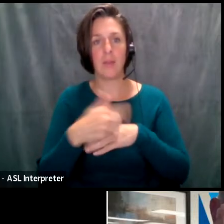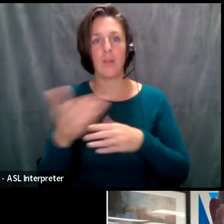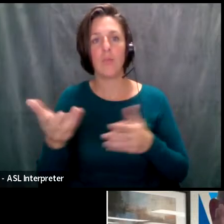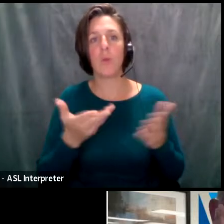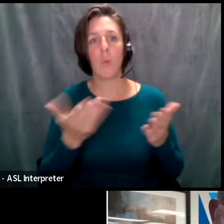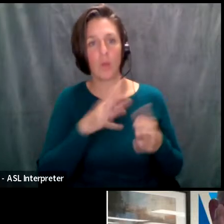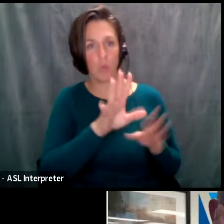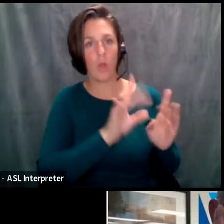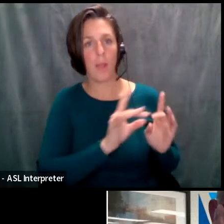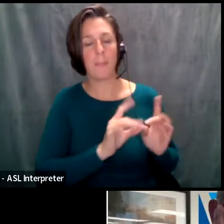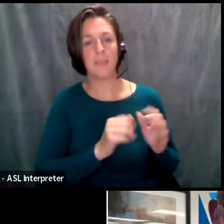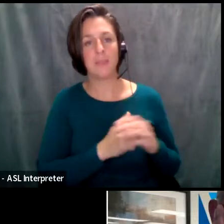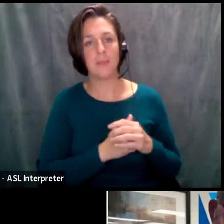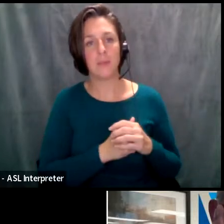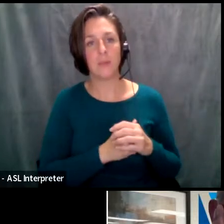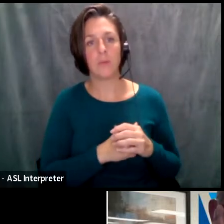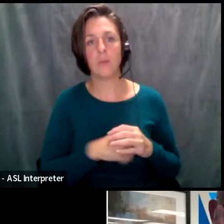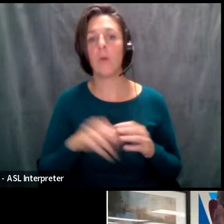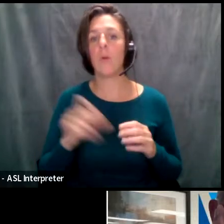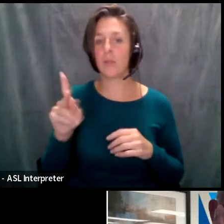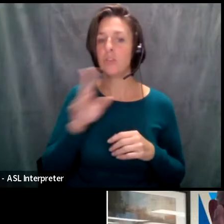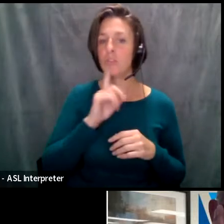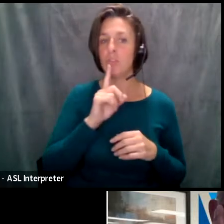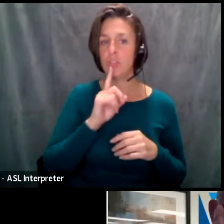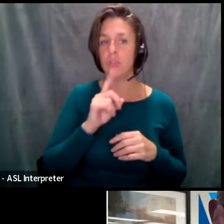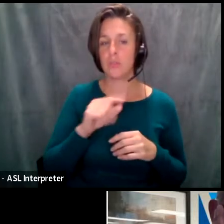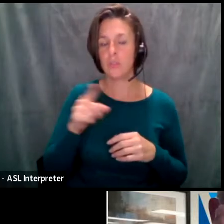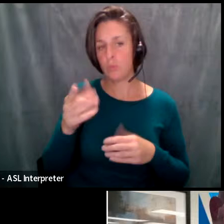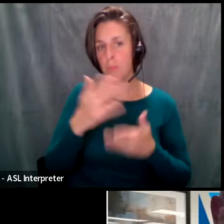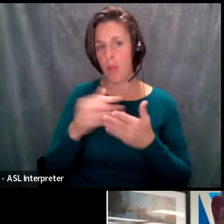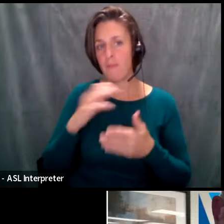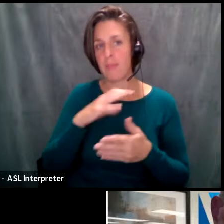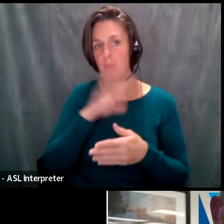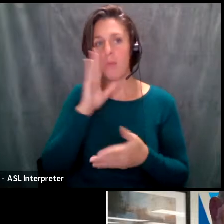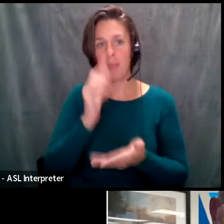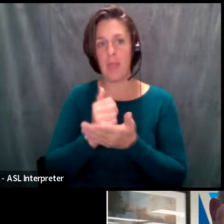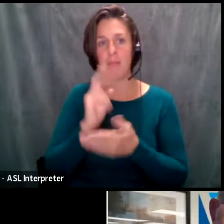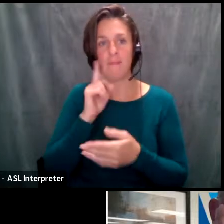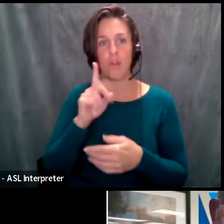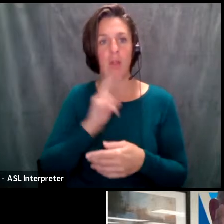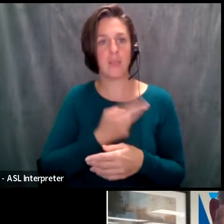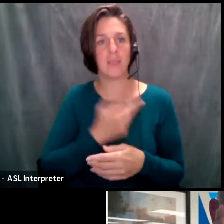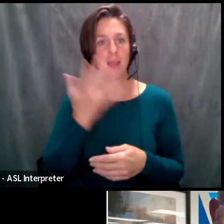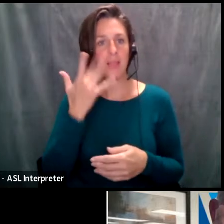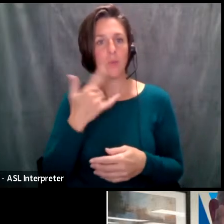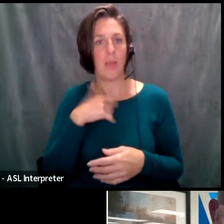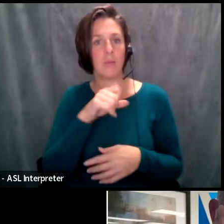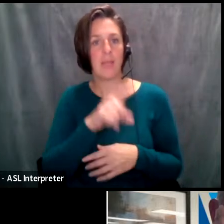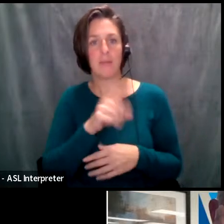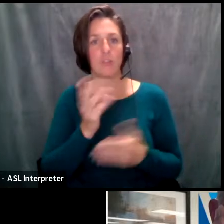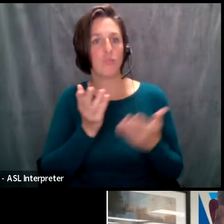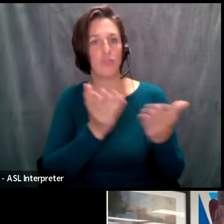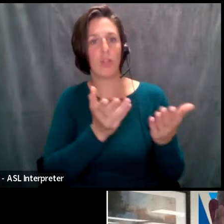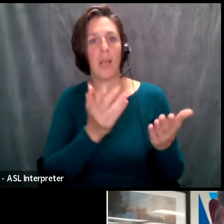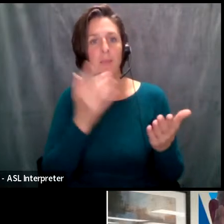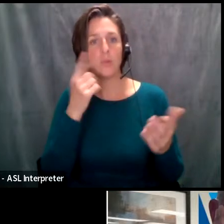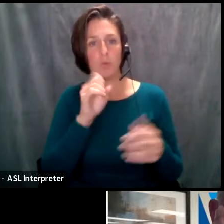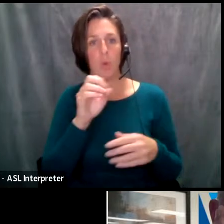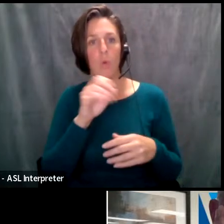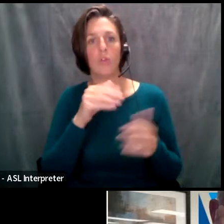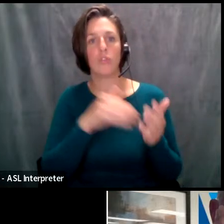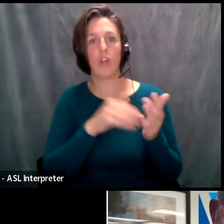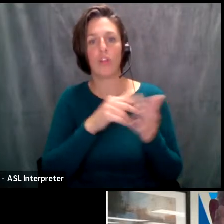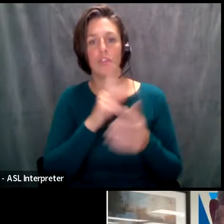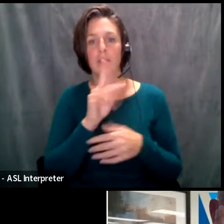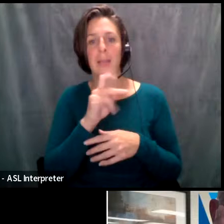your comments. Oh, Because you're sure. part of the committee. I mean, that would be helpful for us Well, to. that's why I was discuss. asking, that's just bring it up so Dr. Kempke, she leads